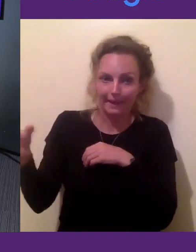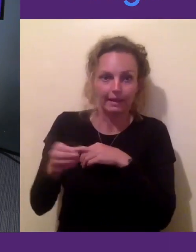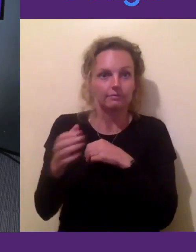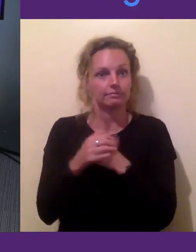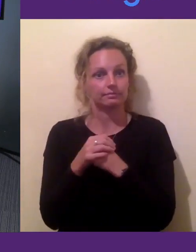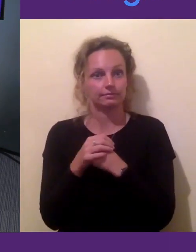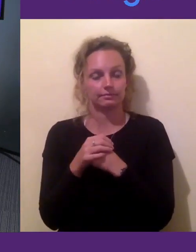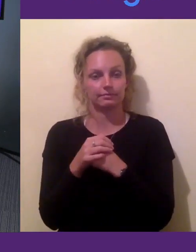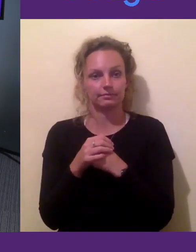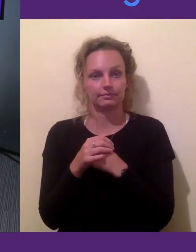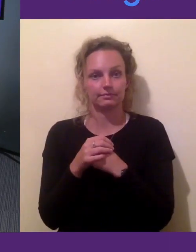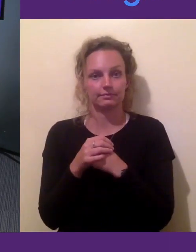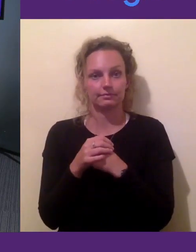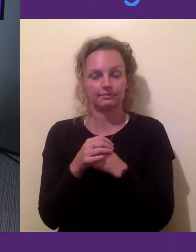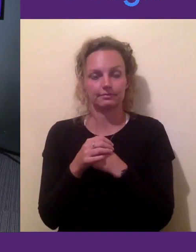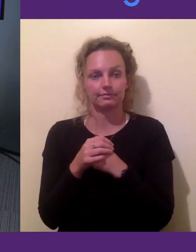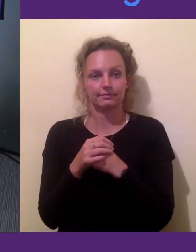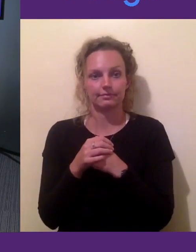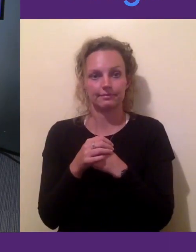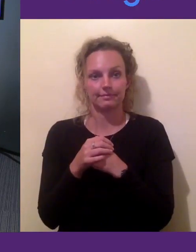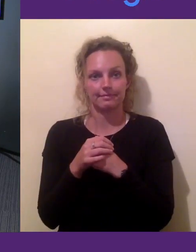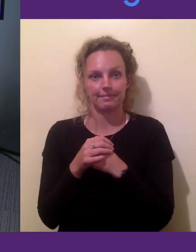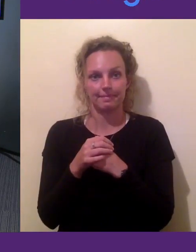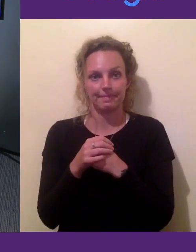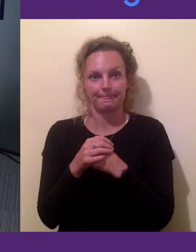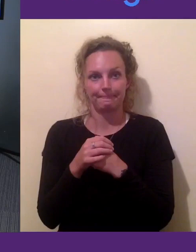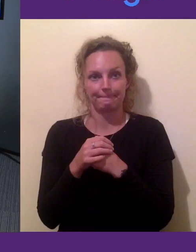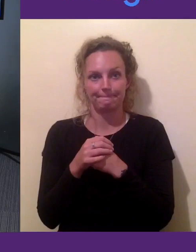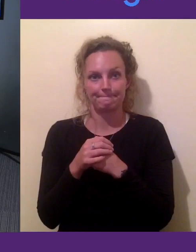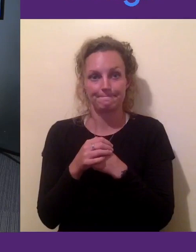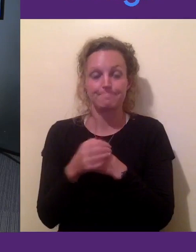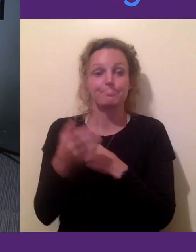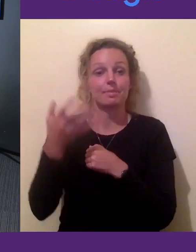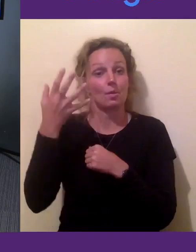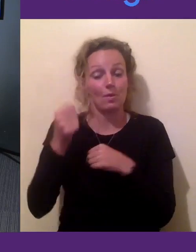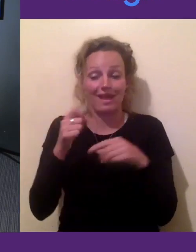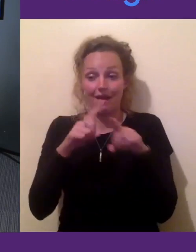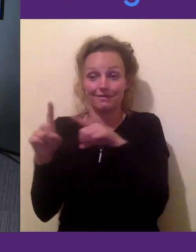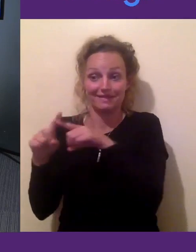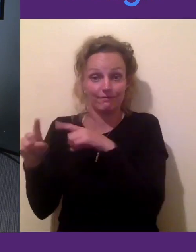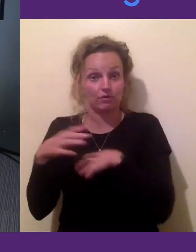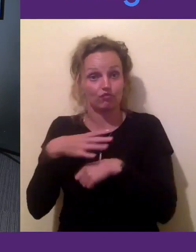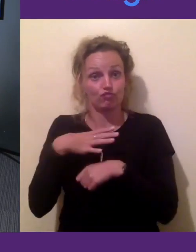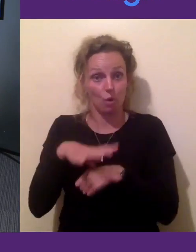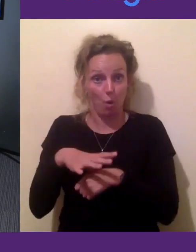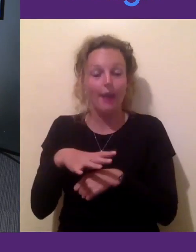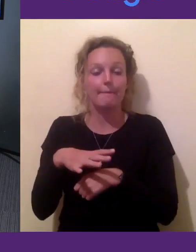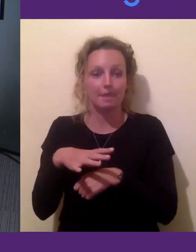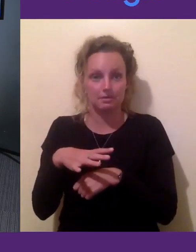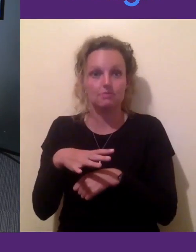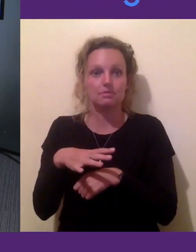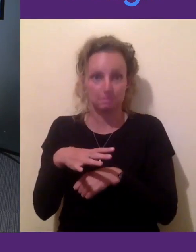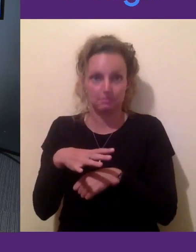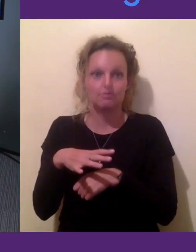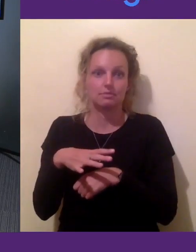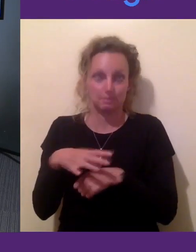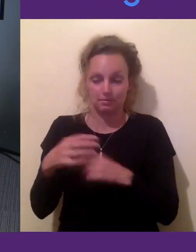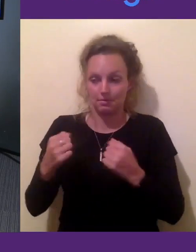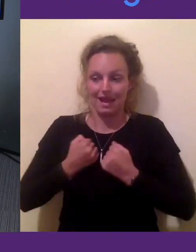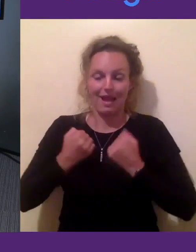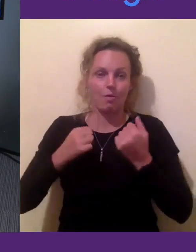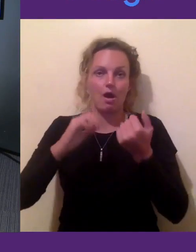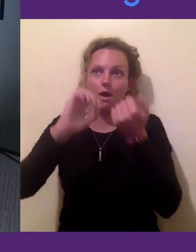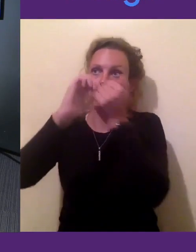Certainly, we've got non-functional requirements with our development partners that say that everything they create is